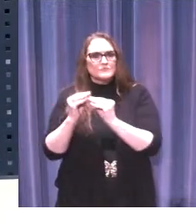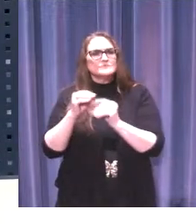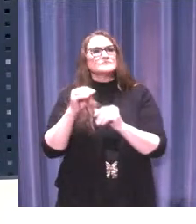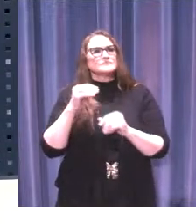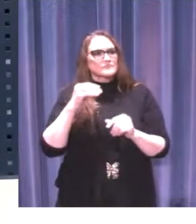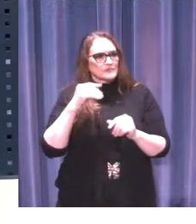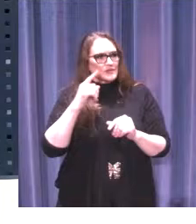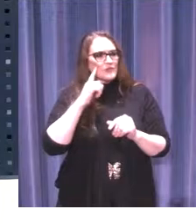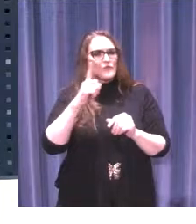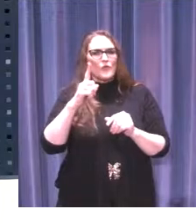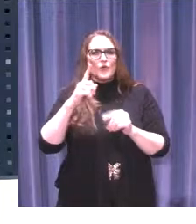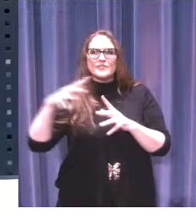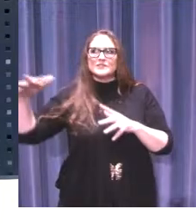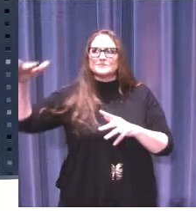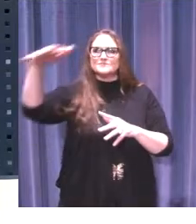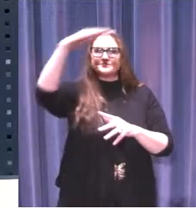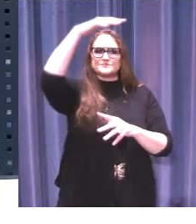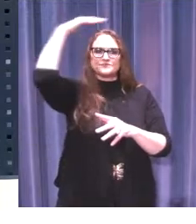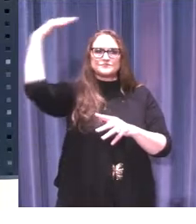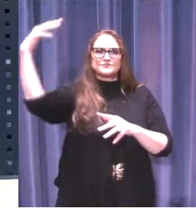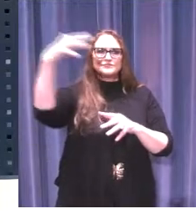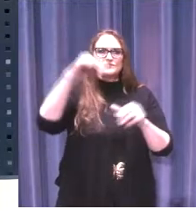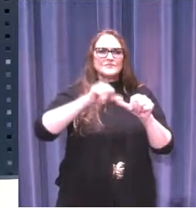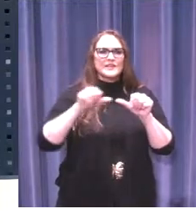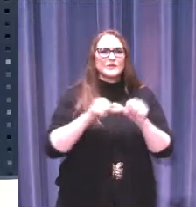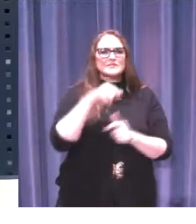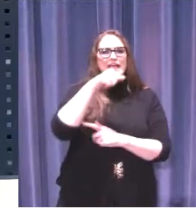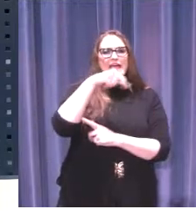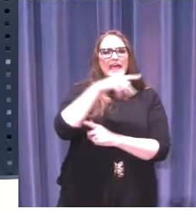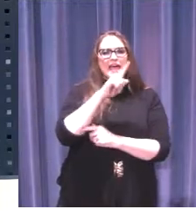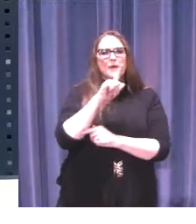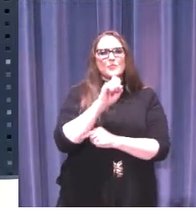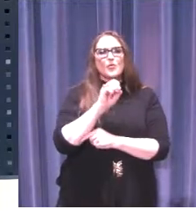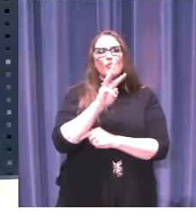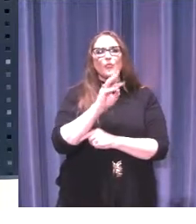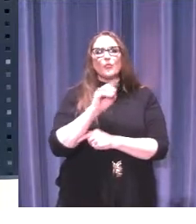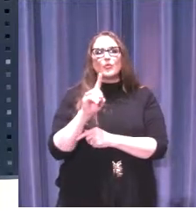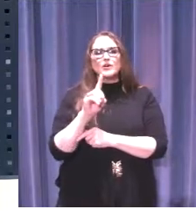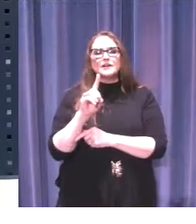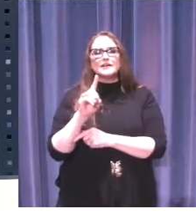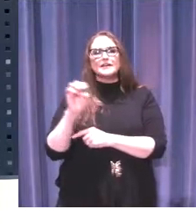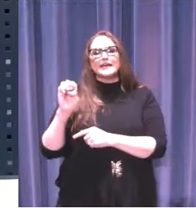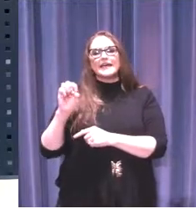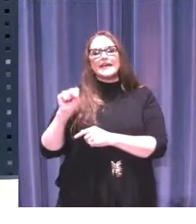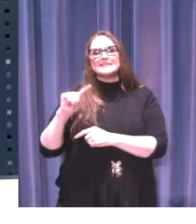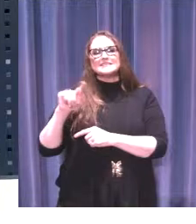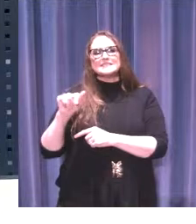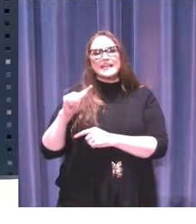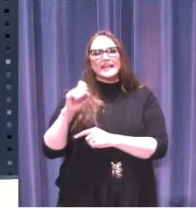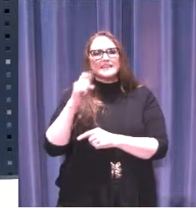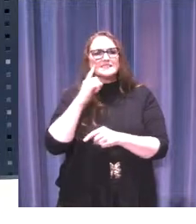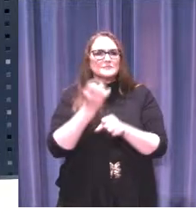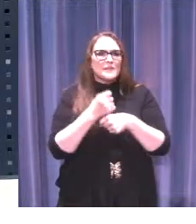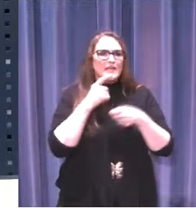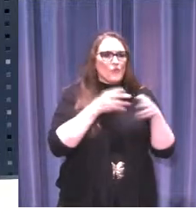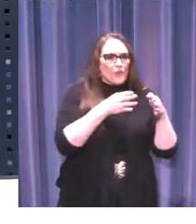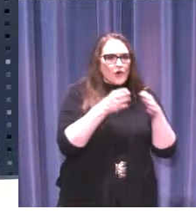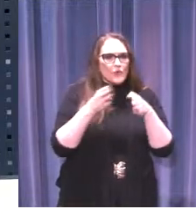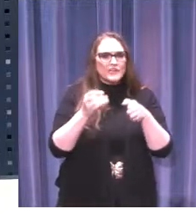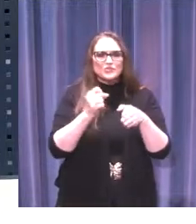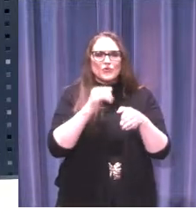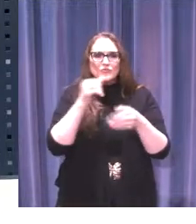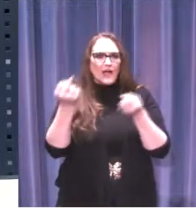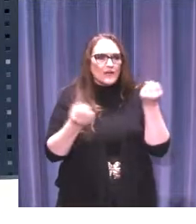to the surrounding areas. So the Applewood Estates, creating walkways so that non-vehicular traffic